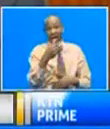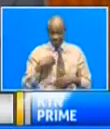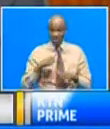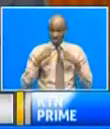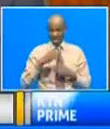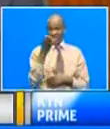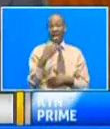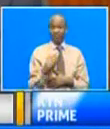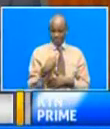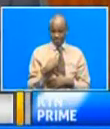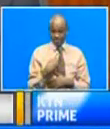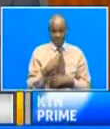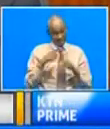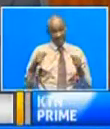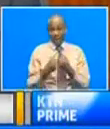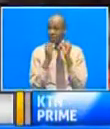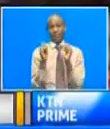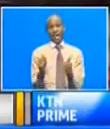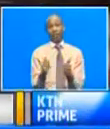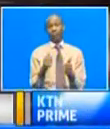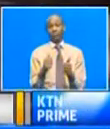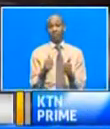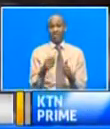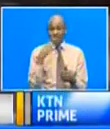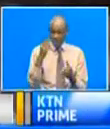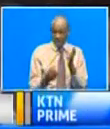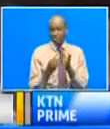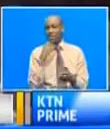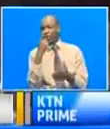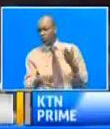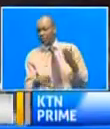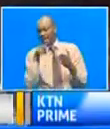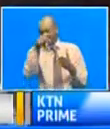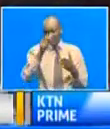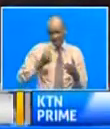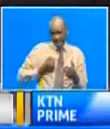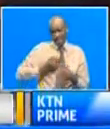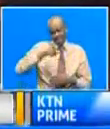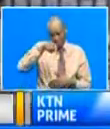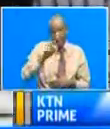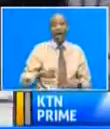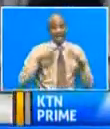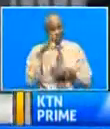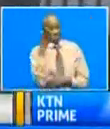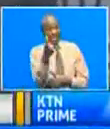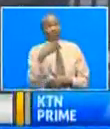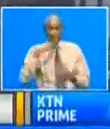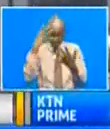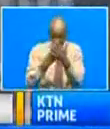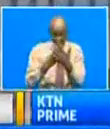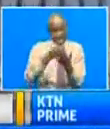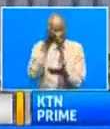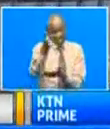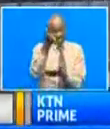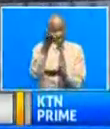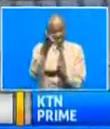not been carried out. It has been established that Miss Owino is indeed alive and in a prison in